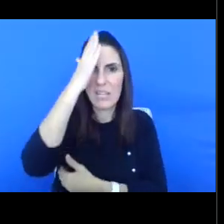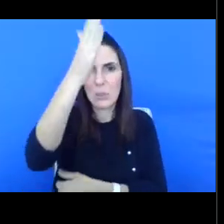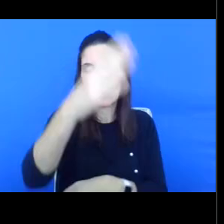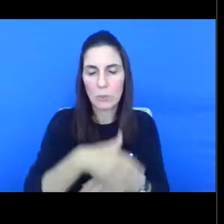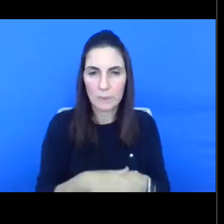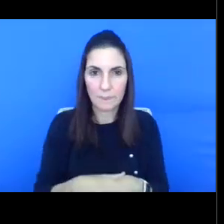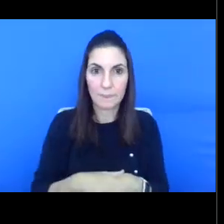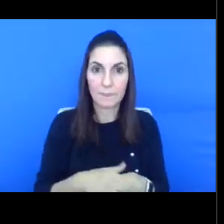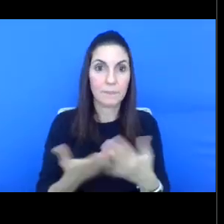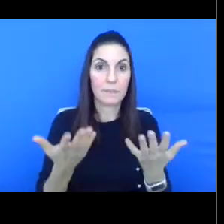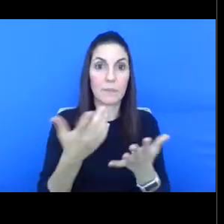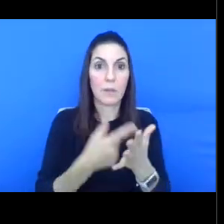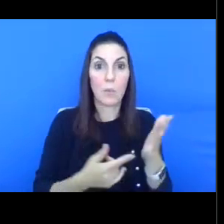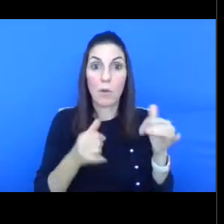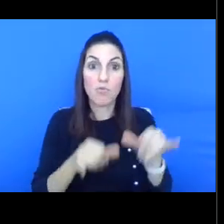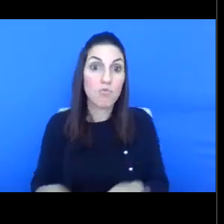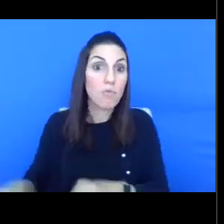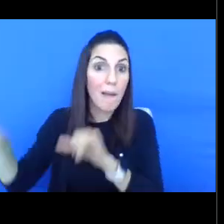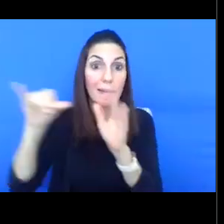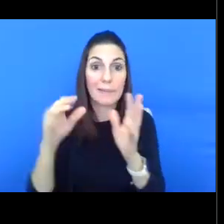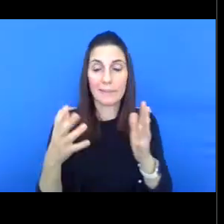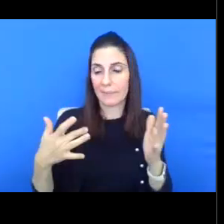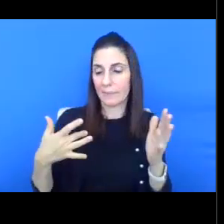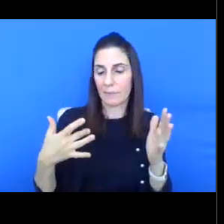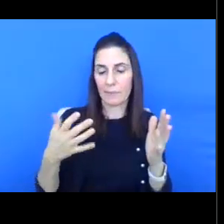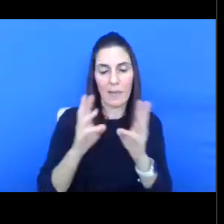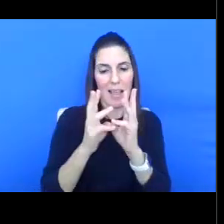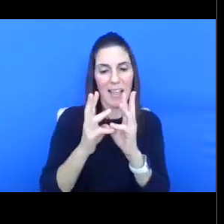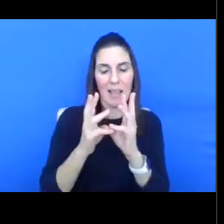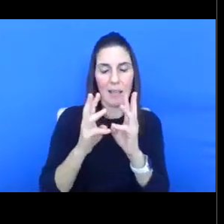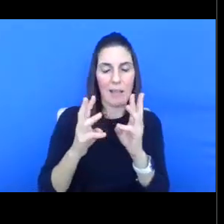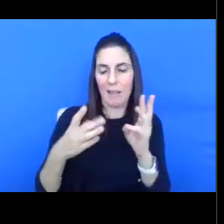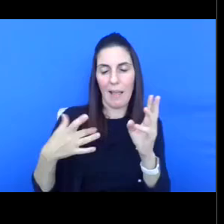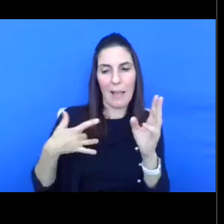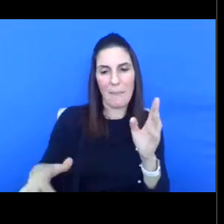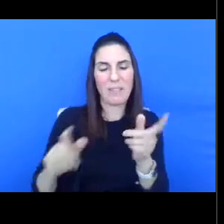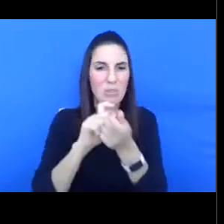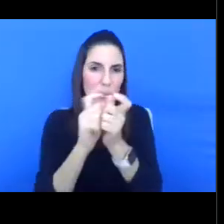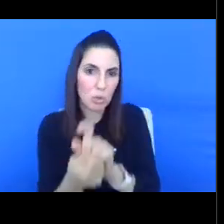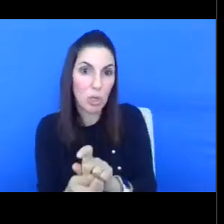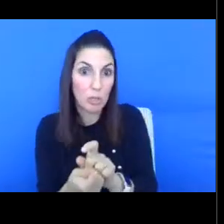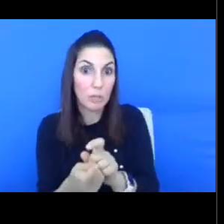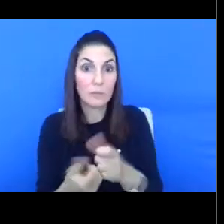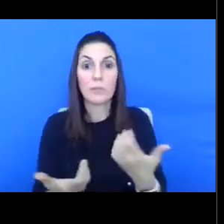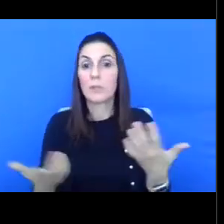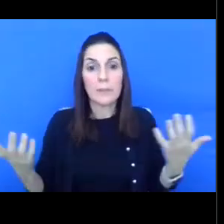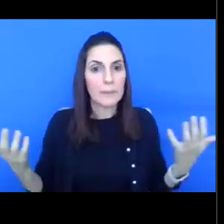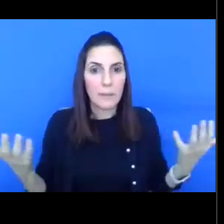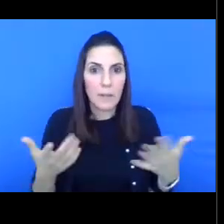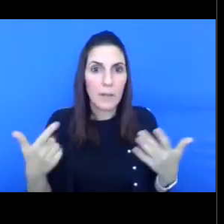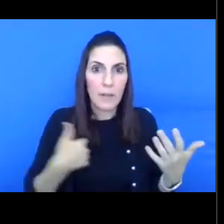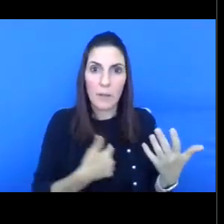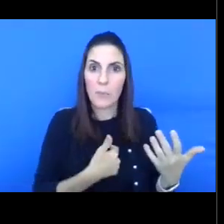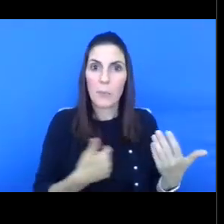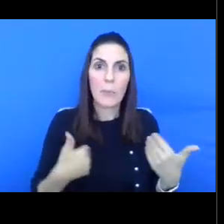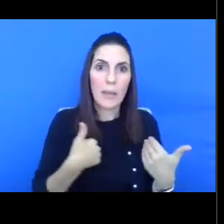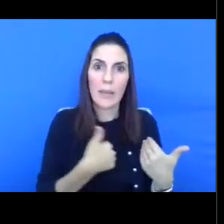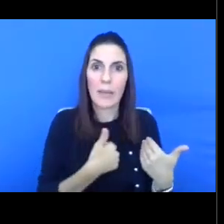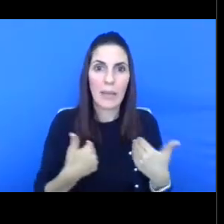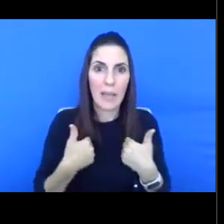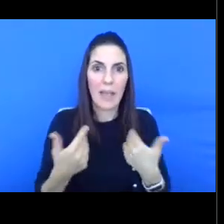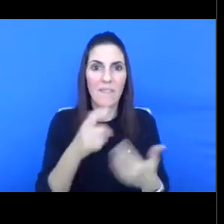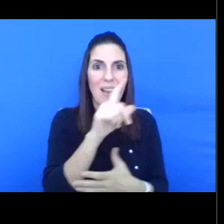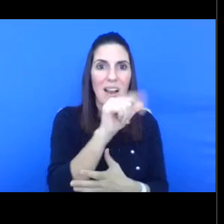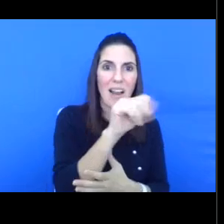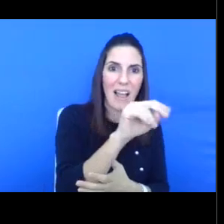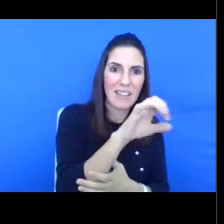Trends, climate change. It's absolutely a factor. You have things like the La Nina that are